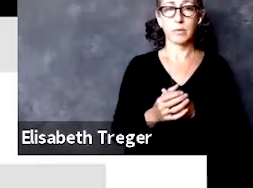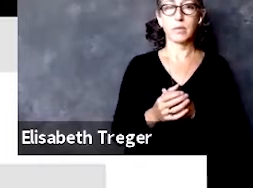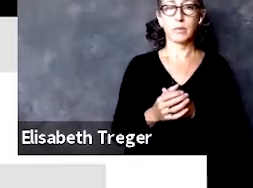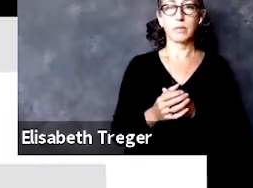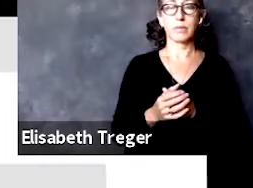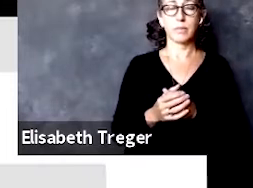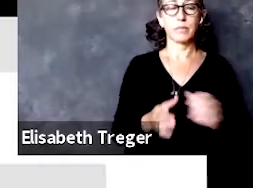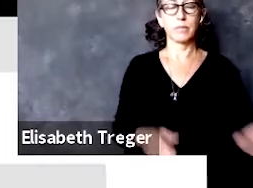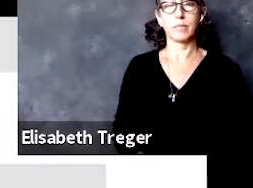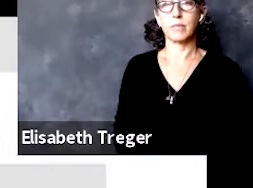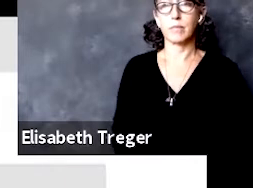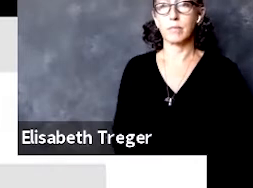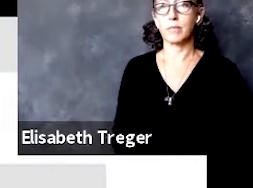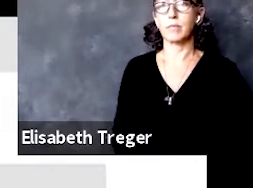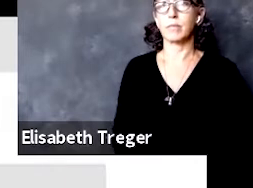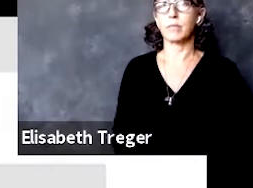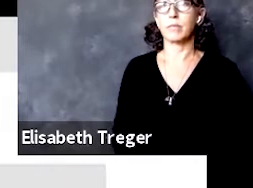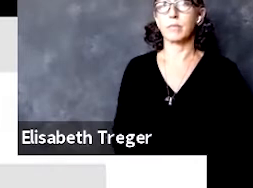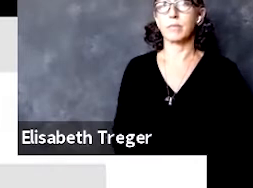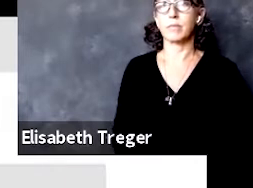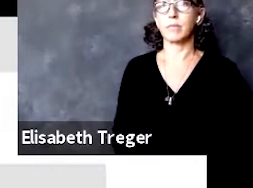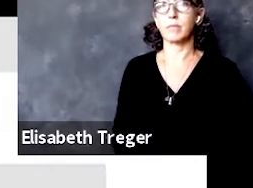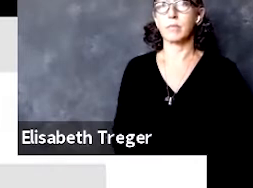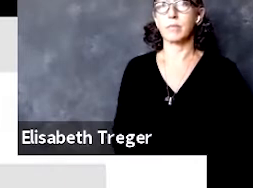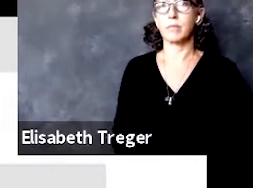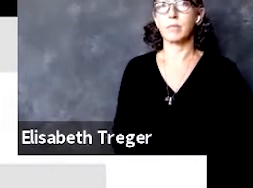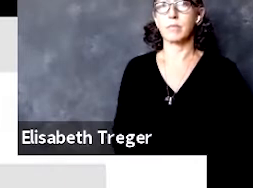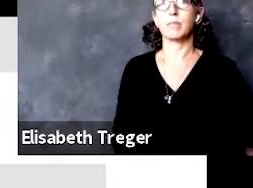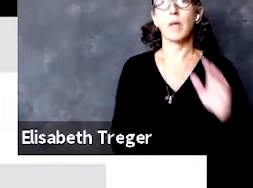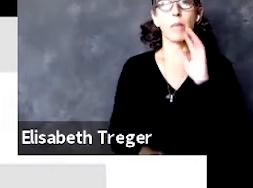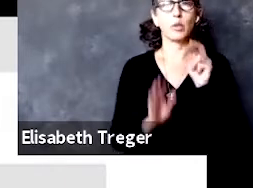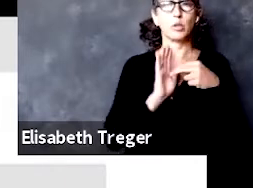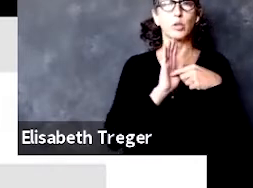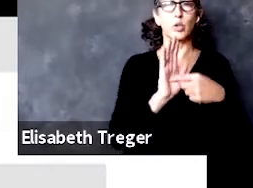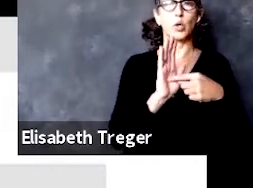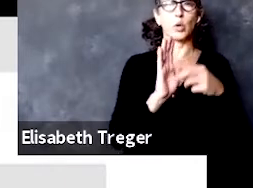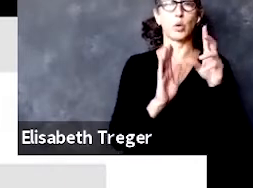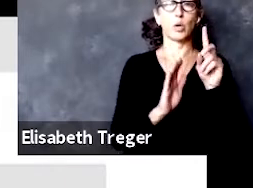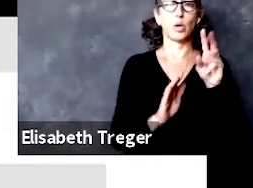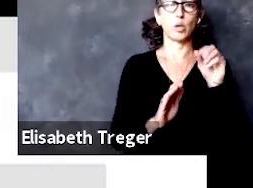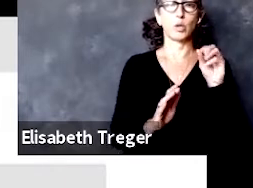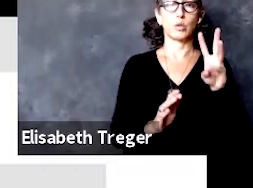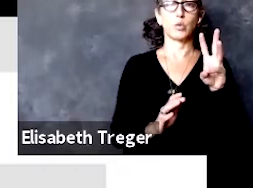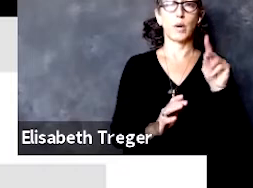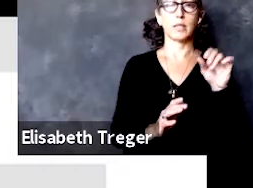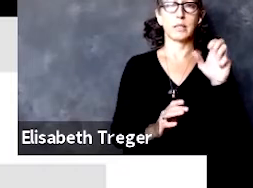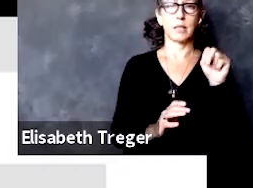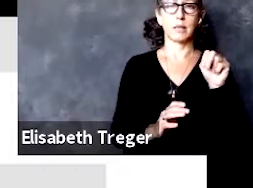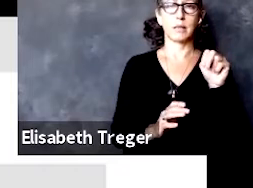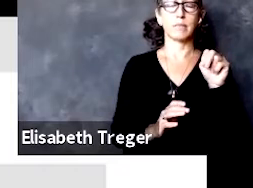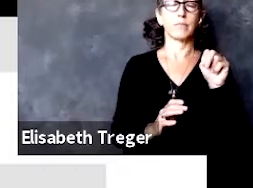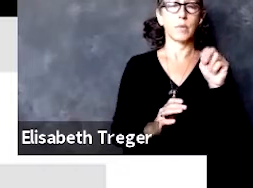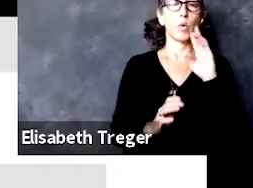in here again. And can we play the video for that? This is Drew Weston after he's presenting the brain research, talking